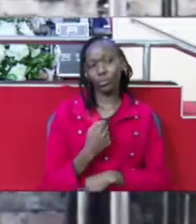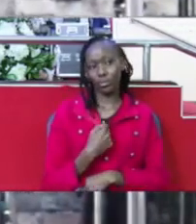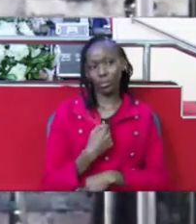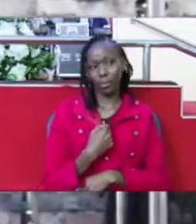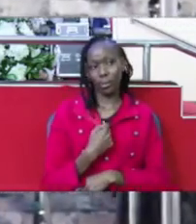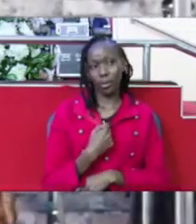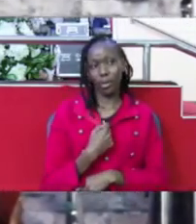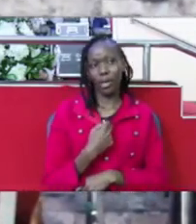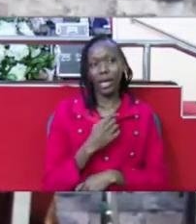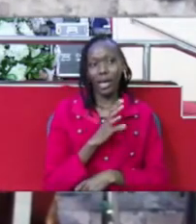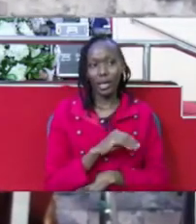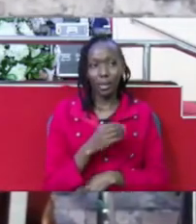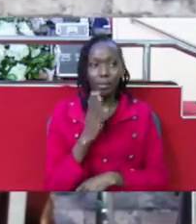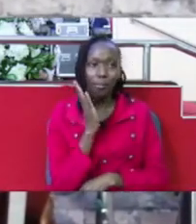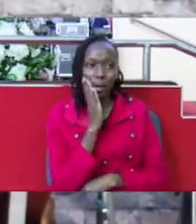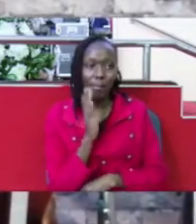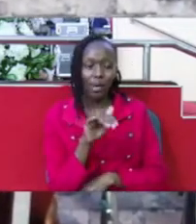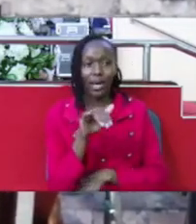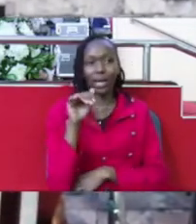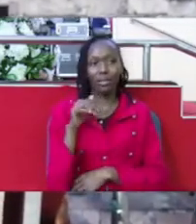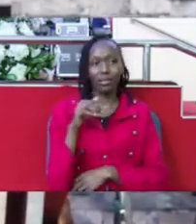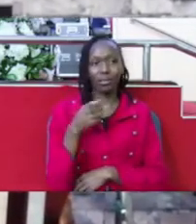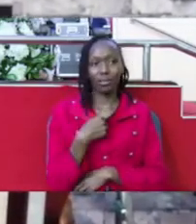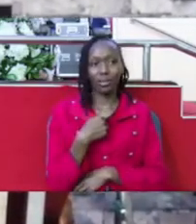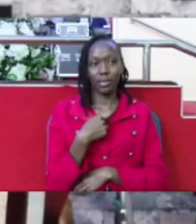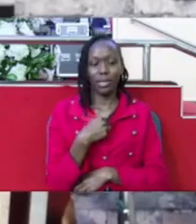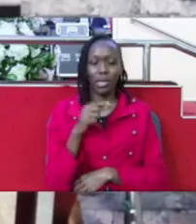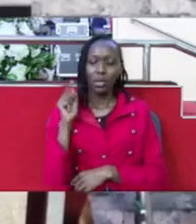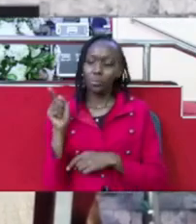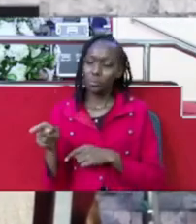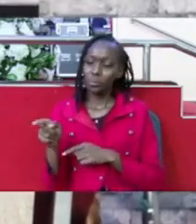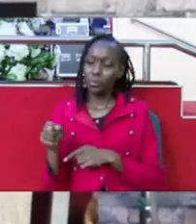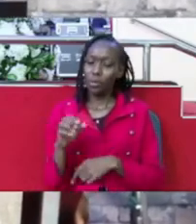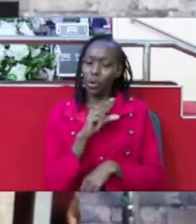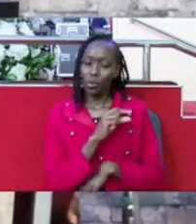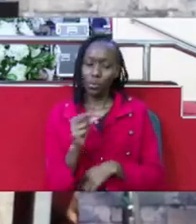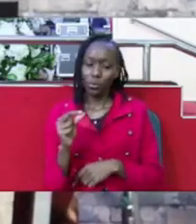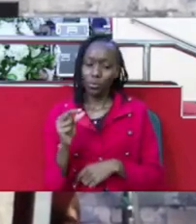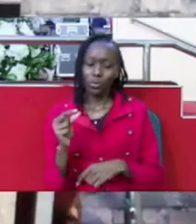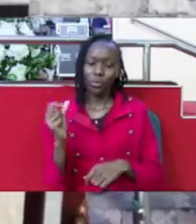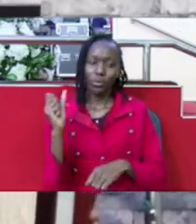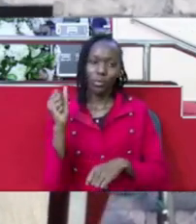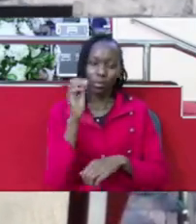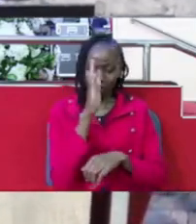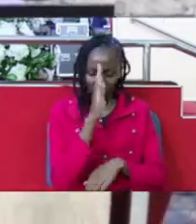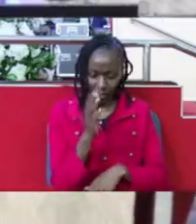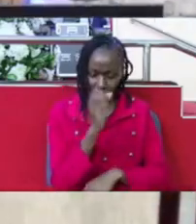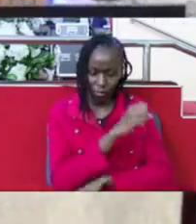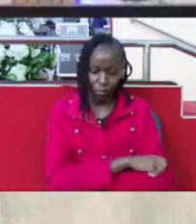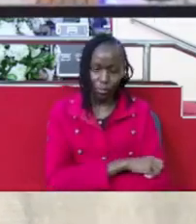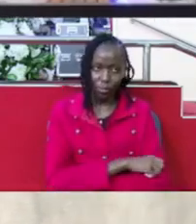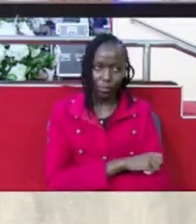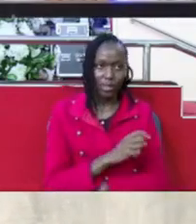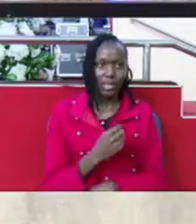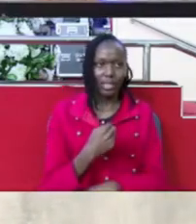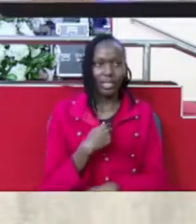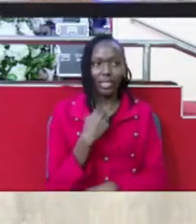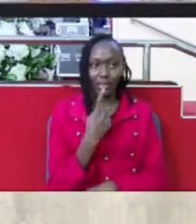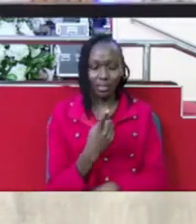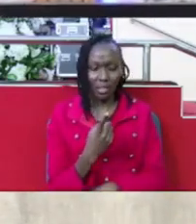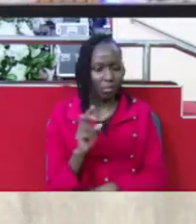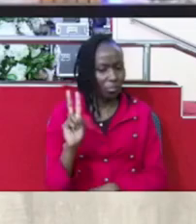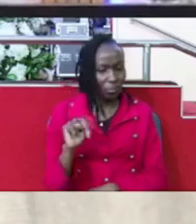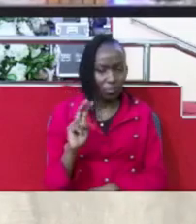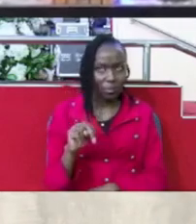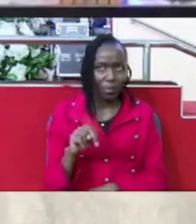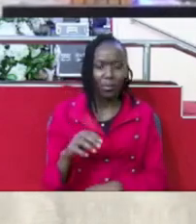go to Sunday school yesterday? Alikuja kaniuliza jana ulienda shule ya Jumapili? And I told her no, it was raining heavily. Nikamwambia ah mvua